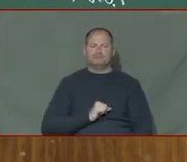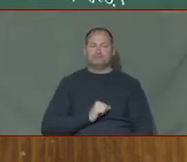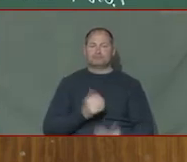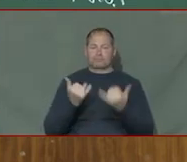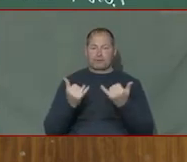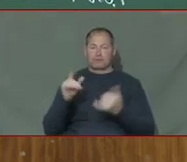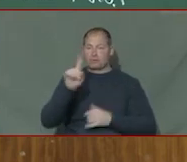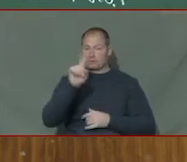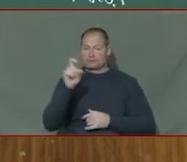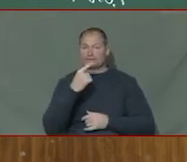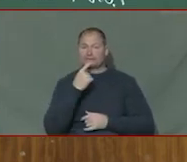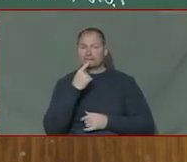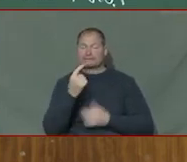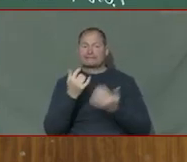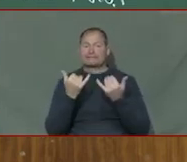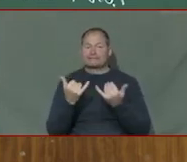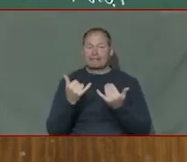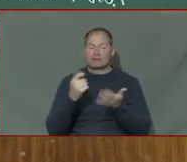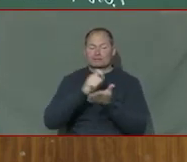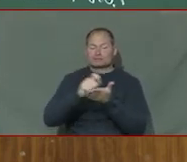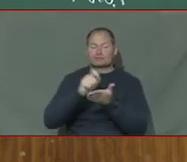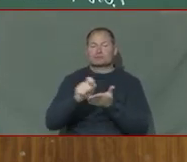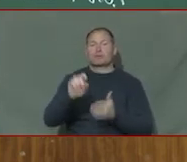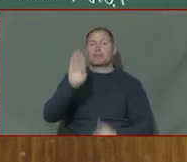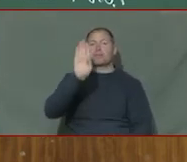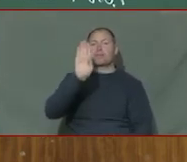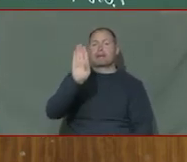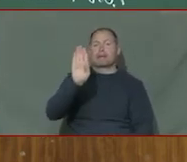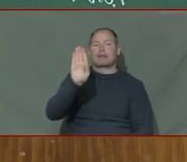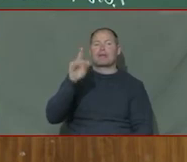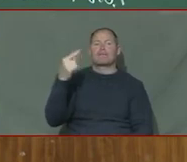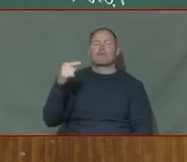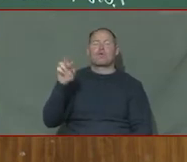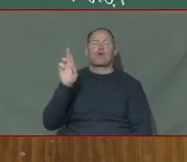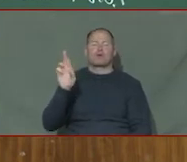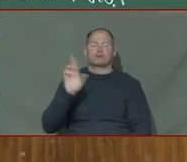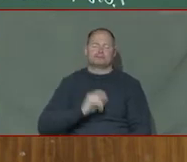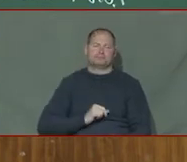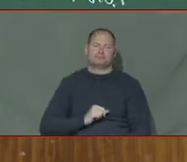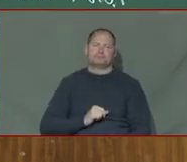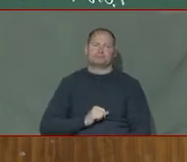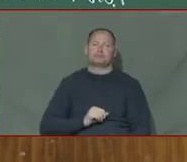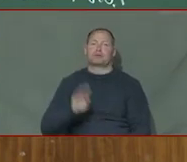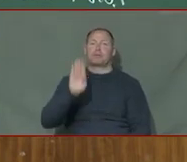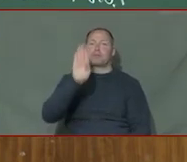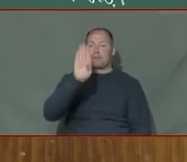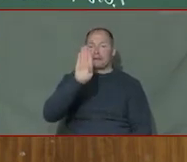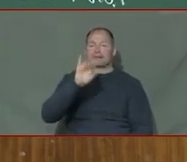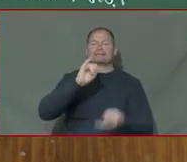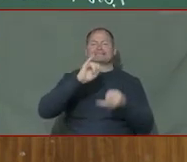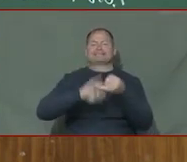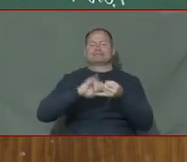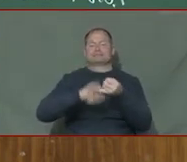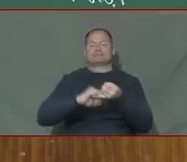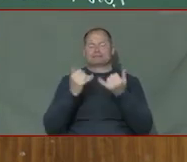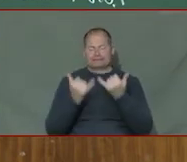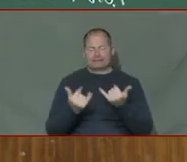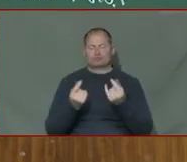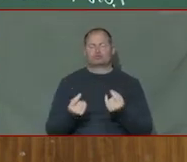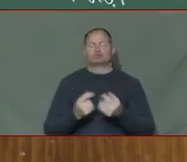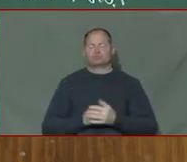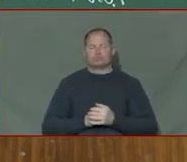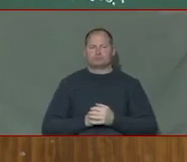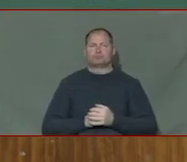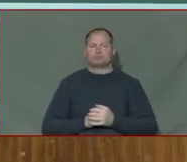determine the expression for b in terms of r. So we've got to make b the subject of the formula. So I'm